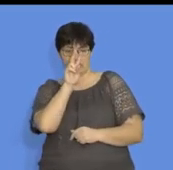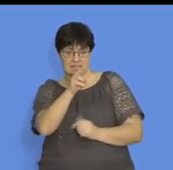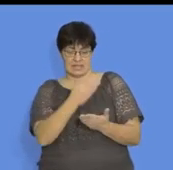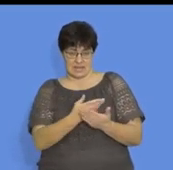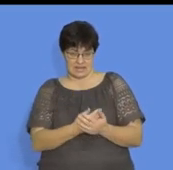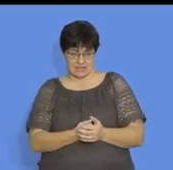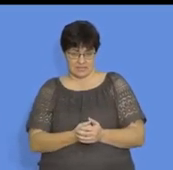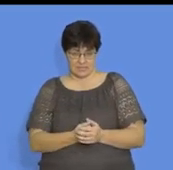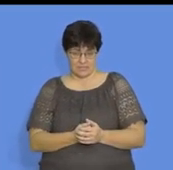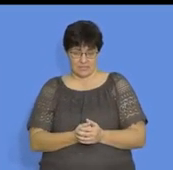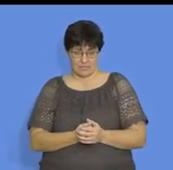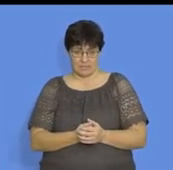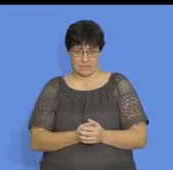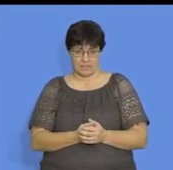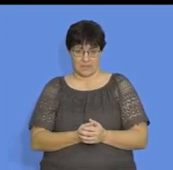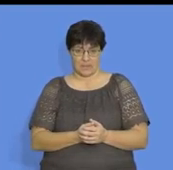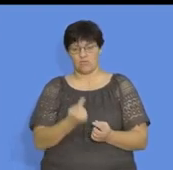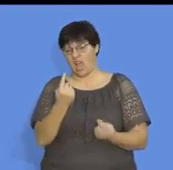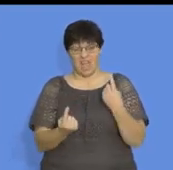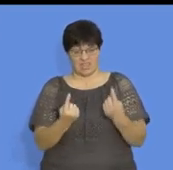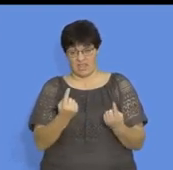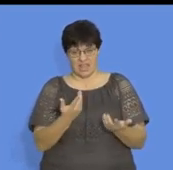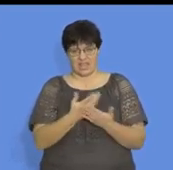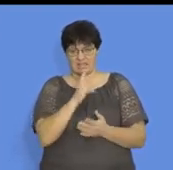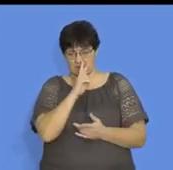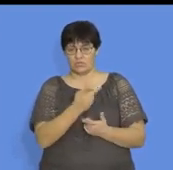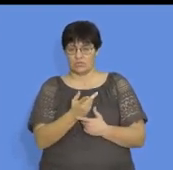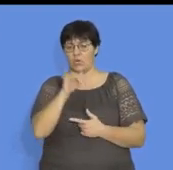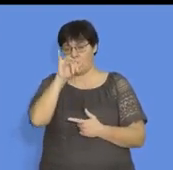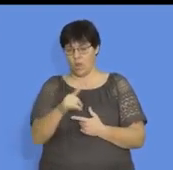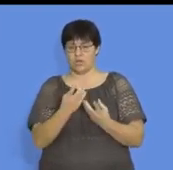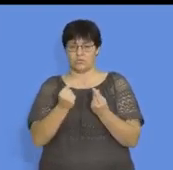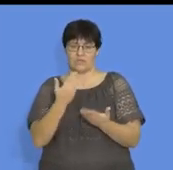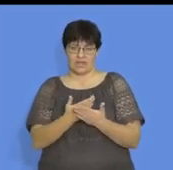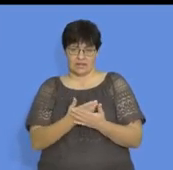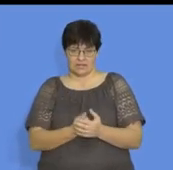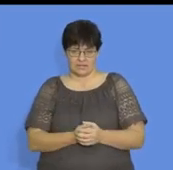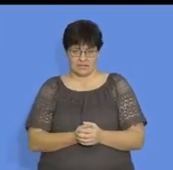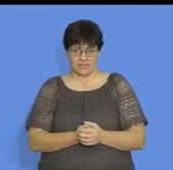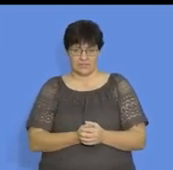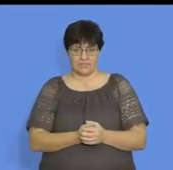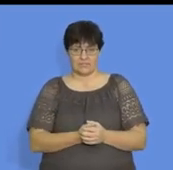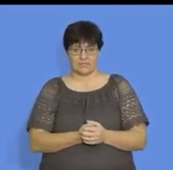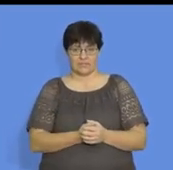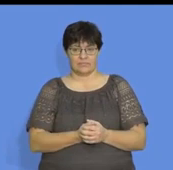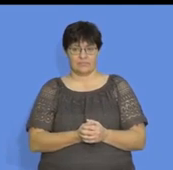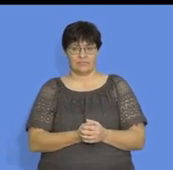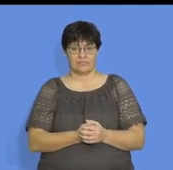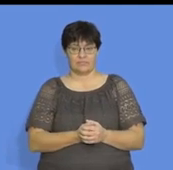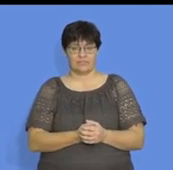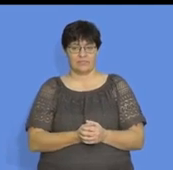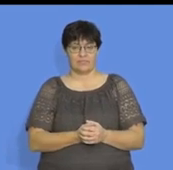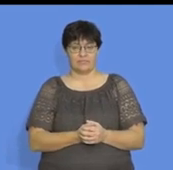can see what I mean when I say into either one, to then solve the other variable. So if